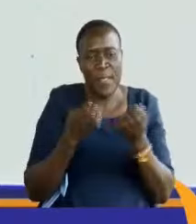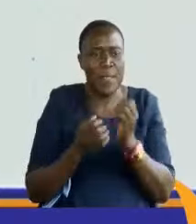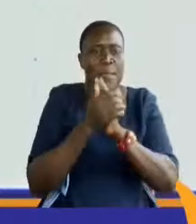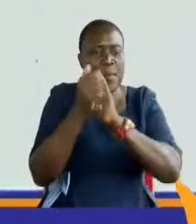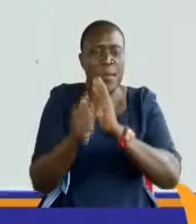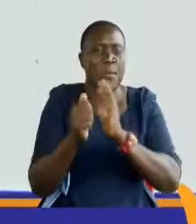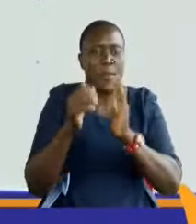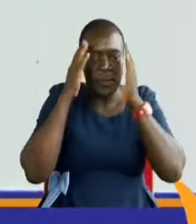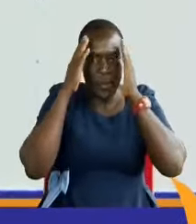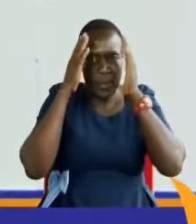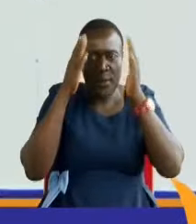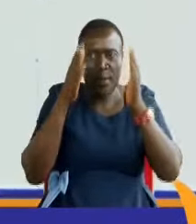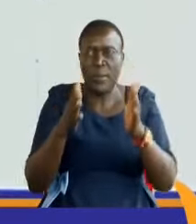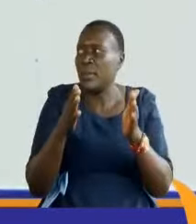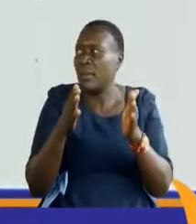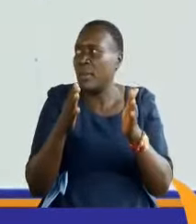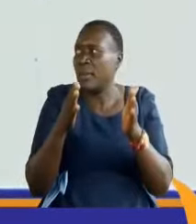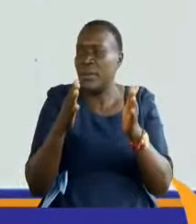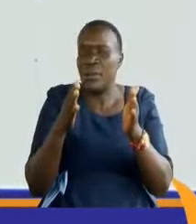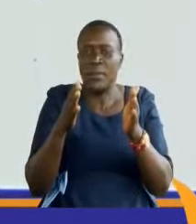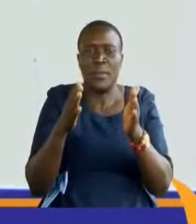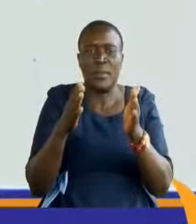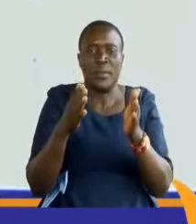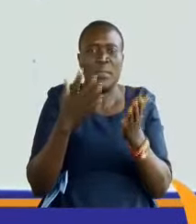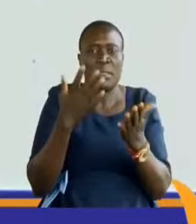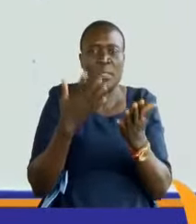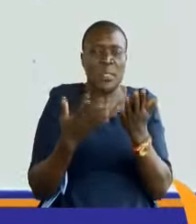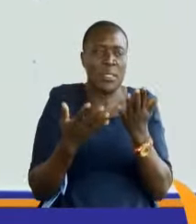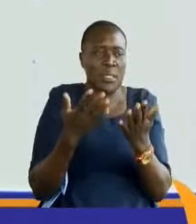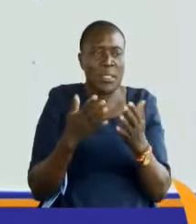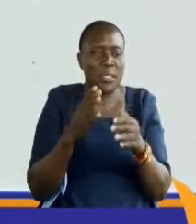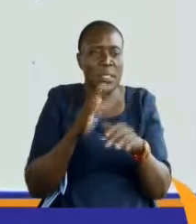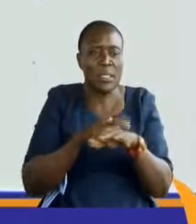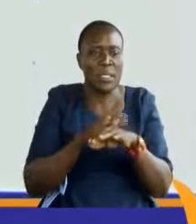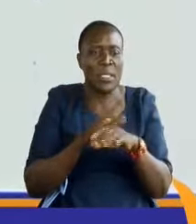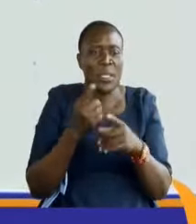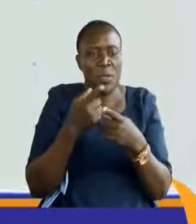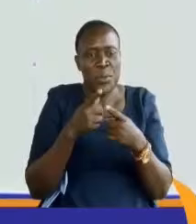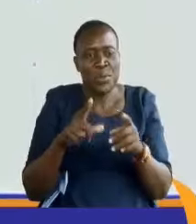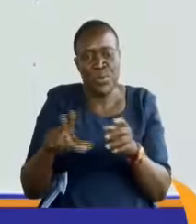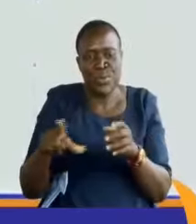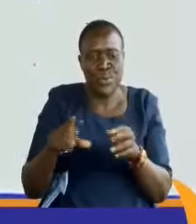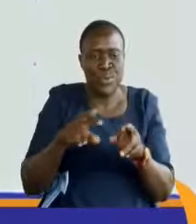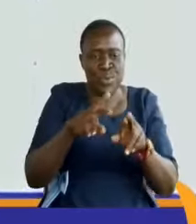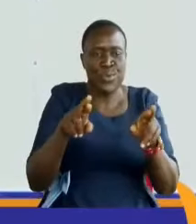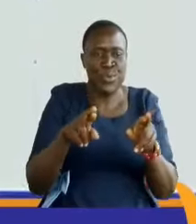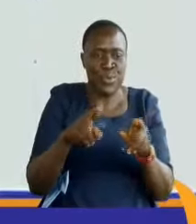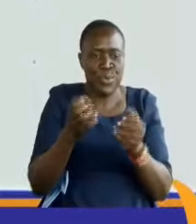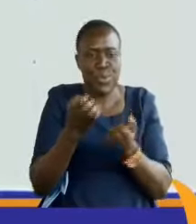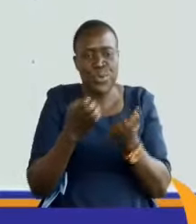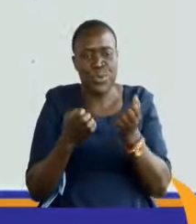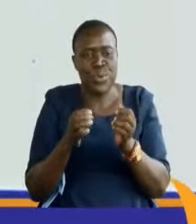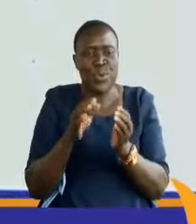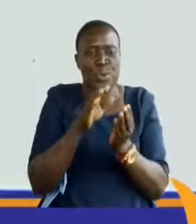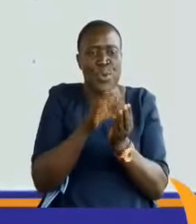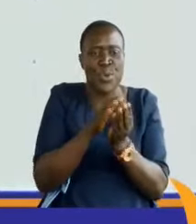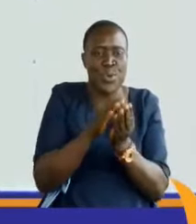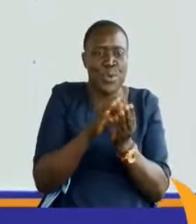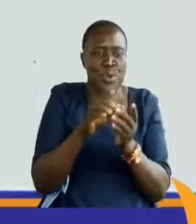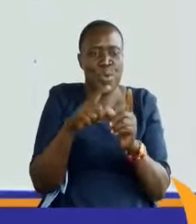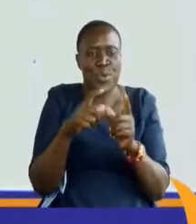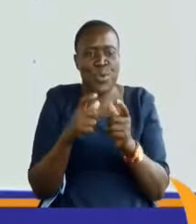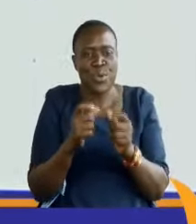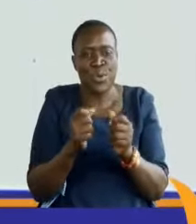target population of 1 million, is fairly good. But the Lake Region Economic Block, with 15 million residents and